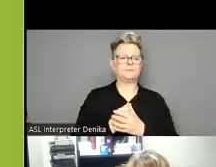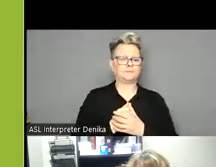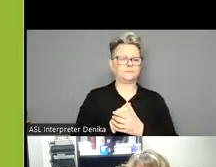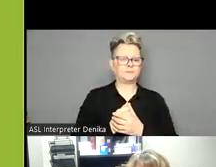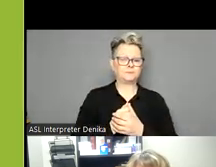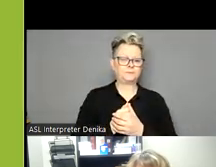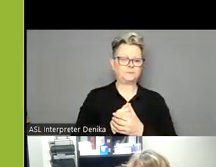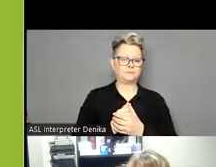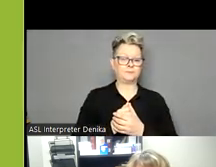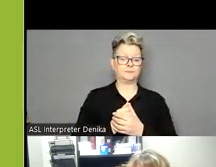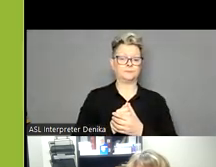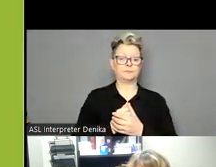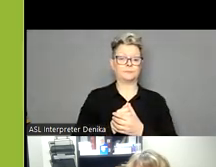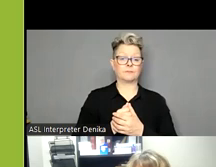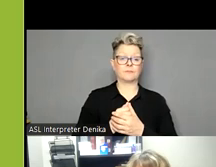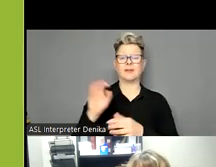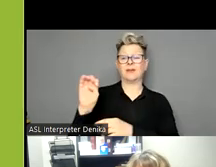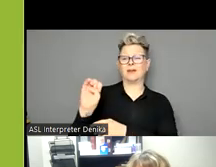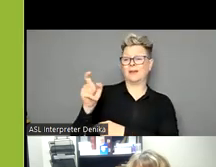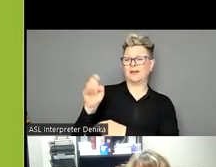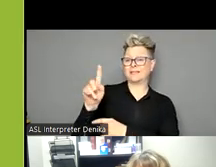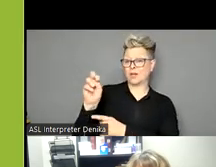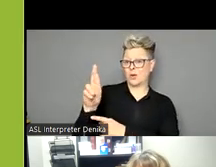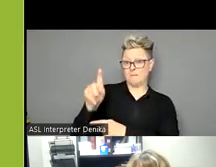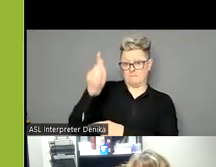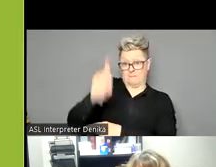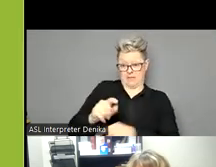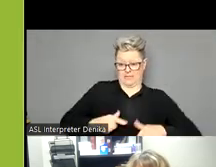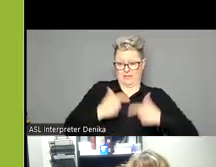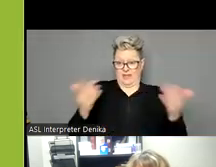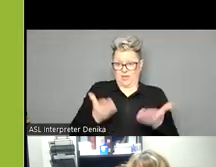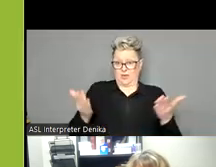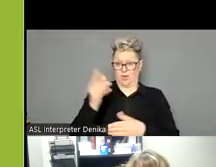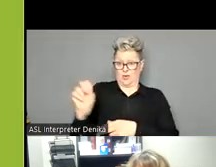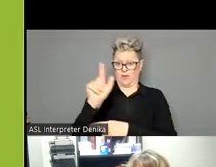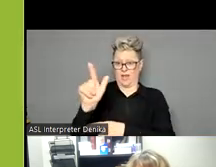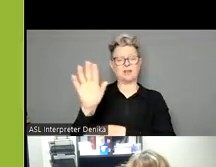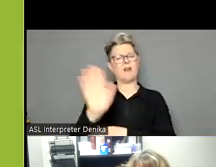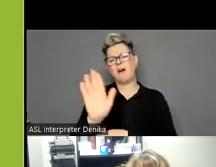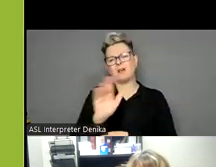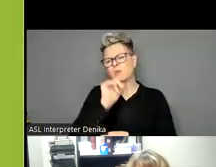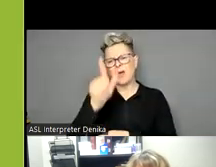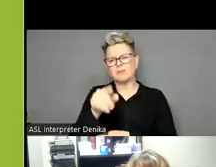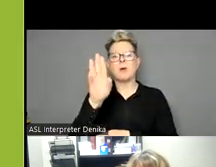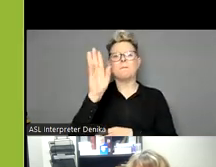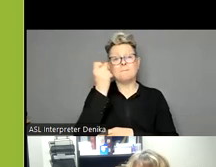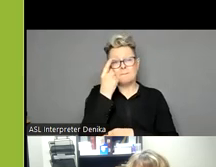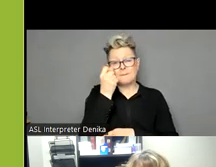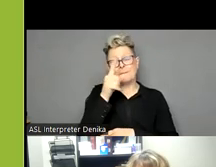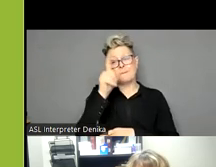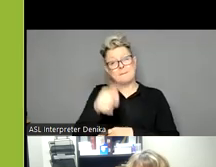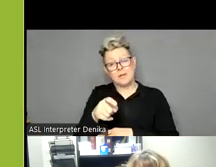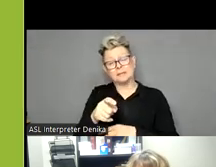doesn't, like the executor doesn't necessarily have to live in Newfoundland, but they're going to have to deal with the